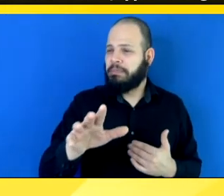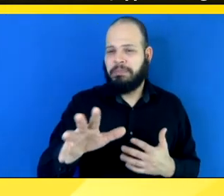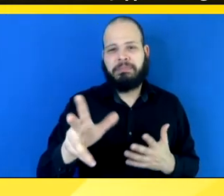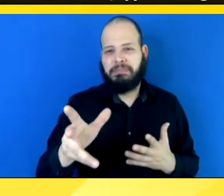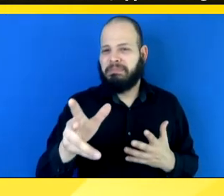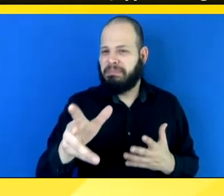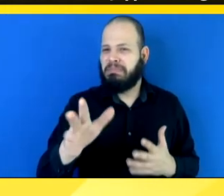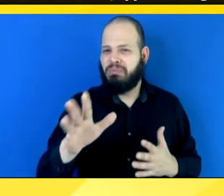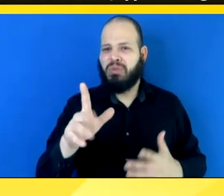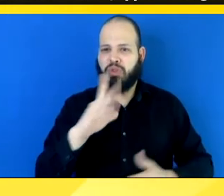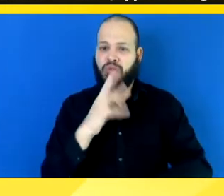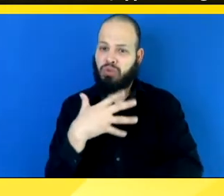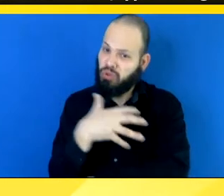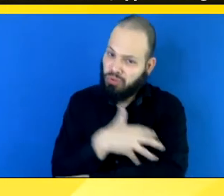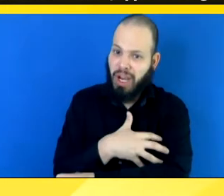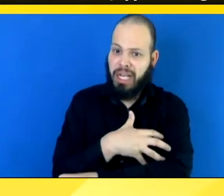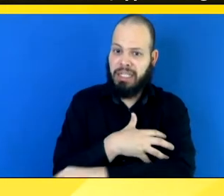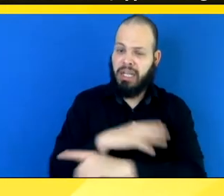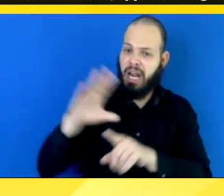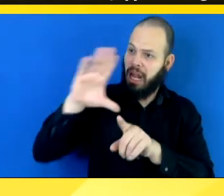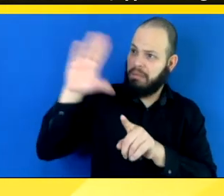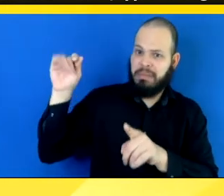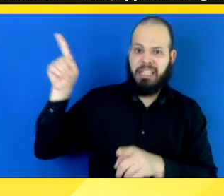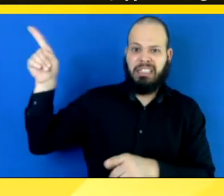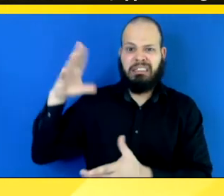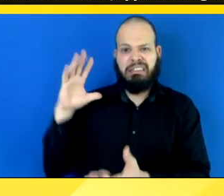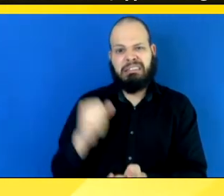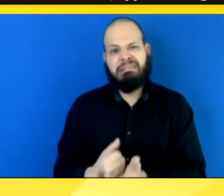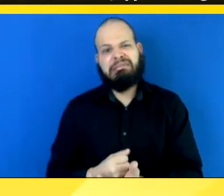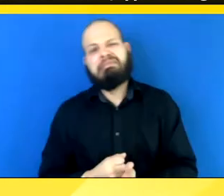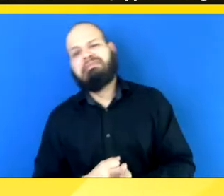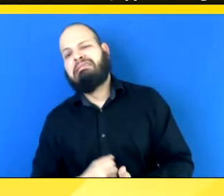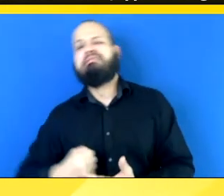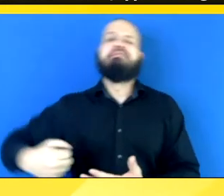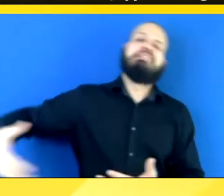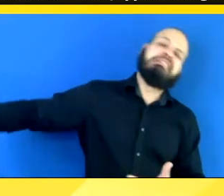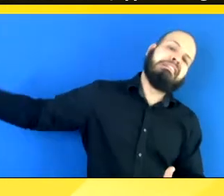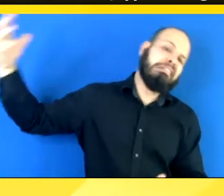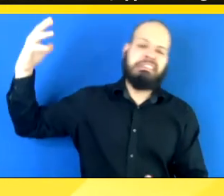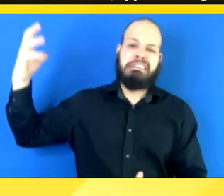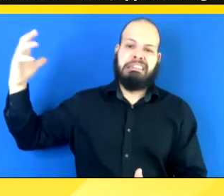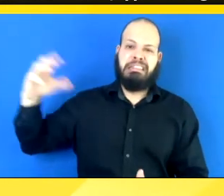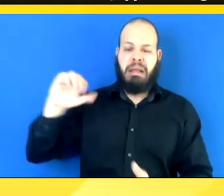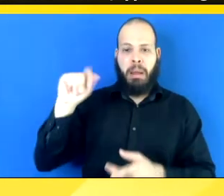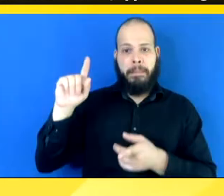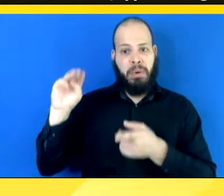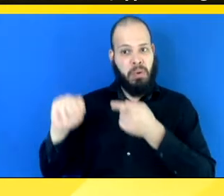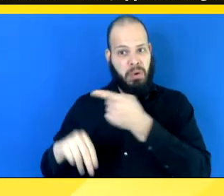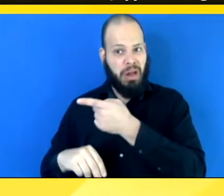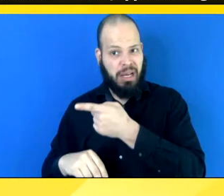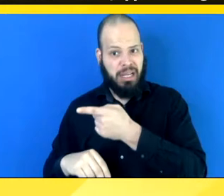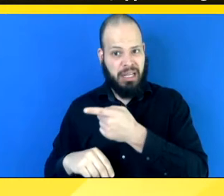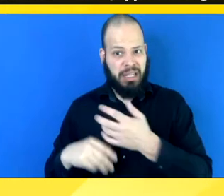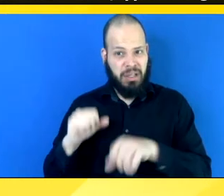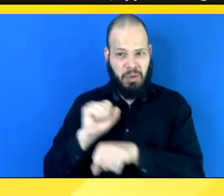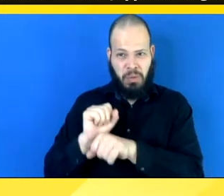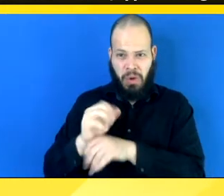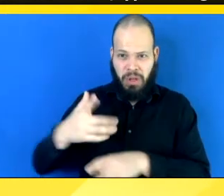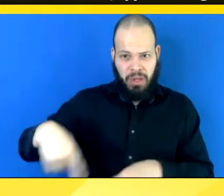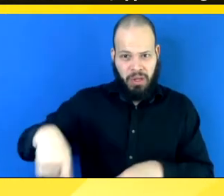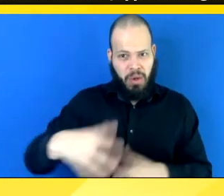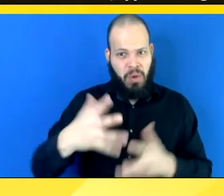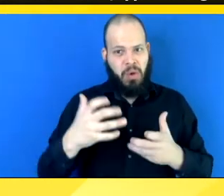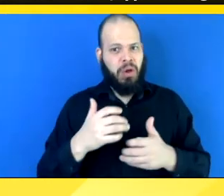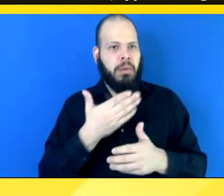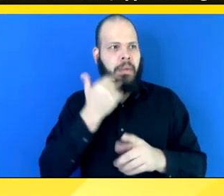are proud and courageous working people seeking a better life for themselves and their families,